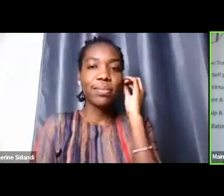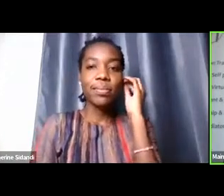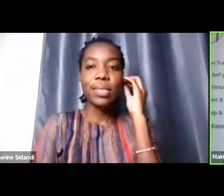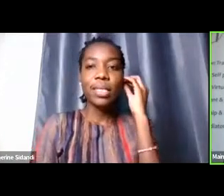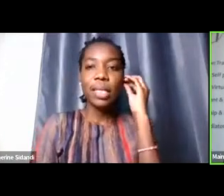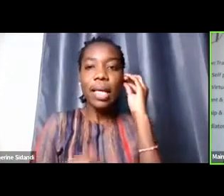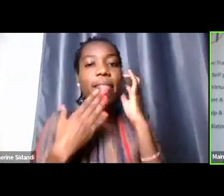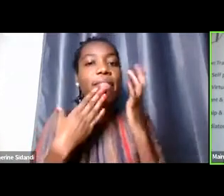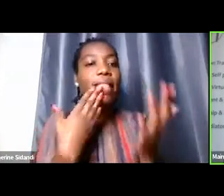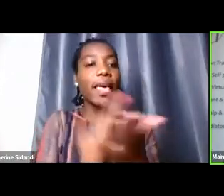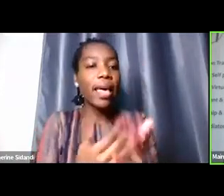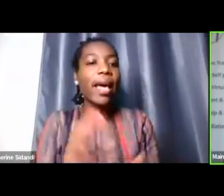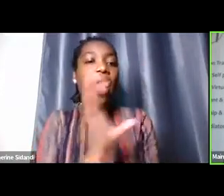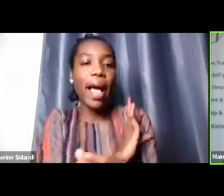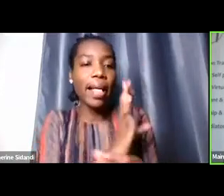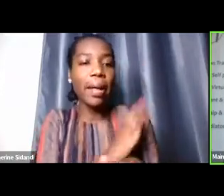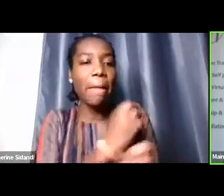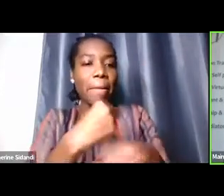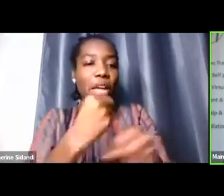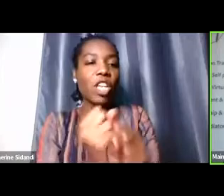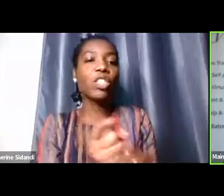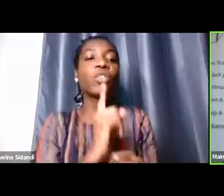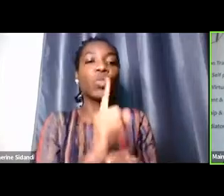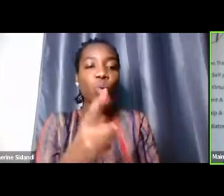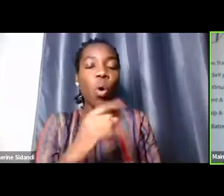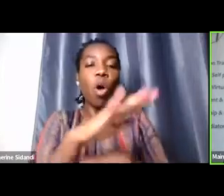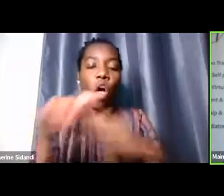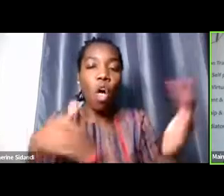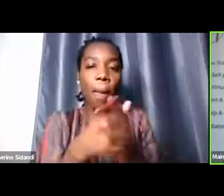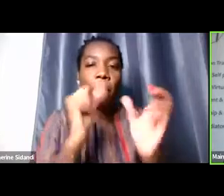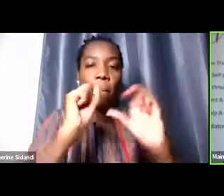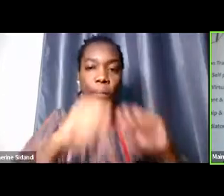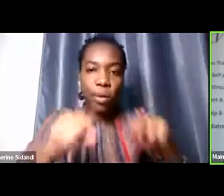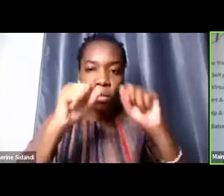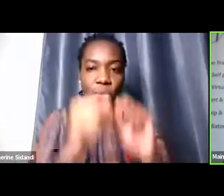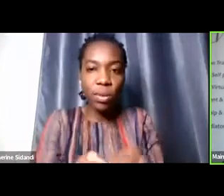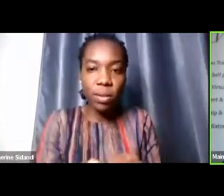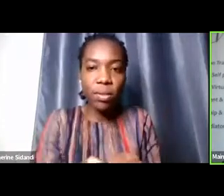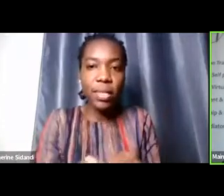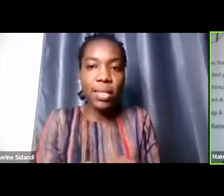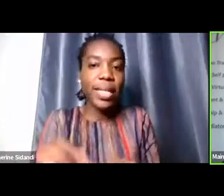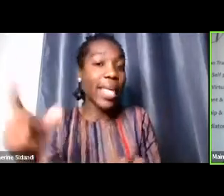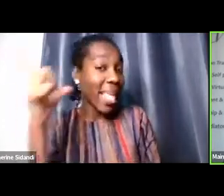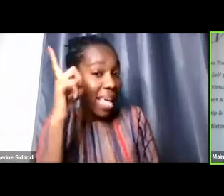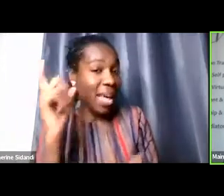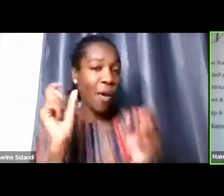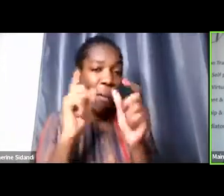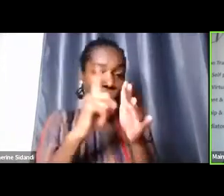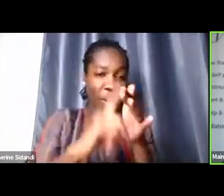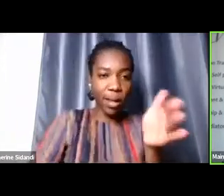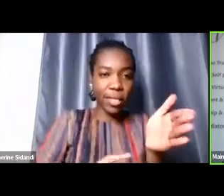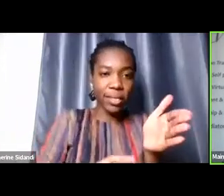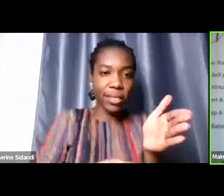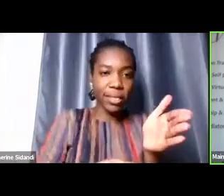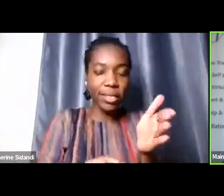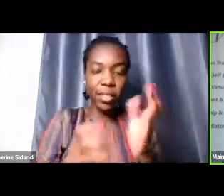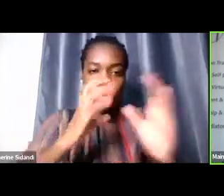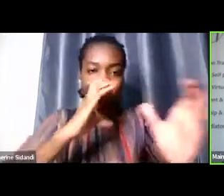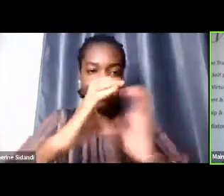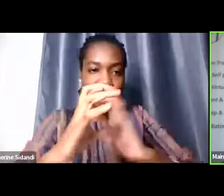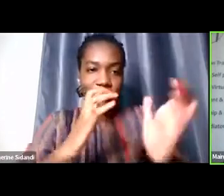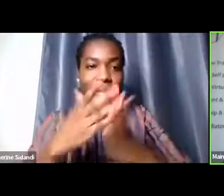to Catherine for making sure that everyone can be able to hear what the conversations